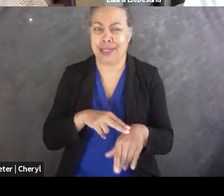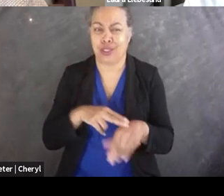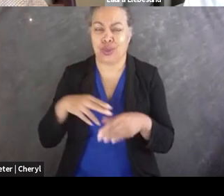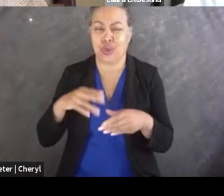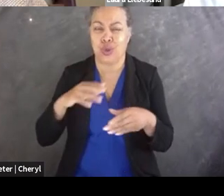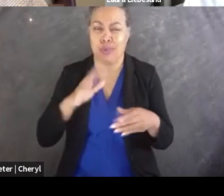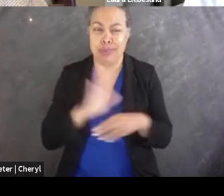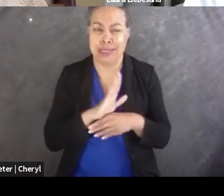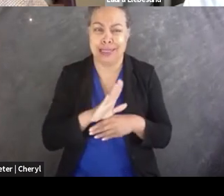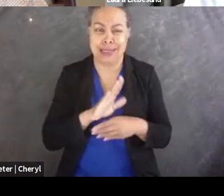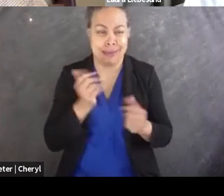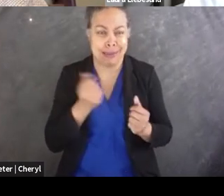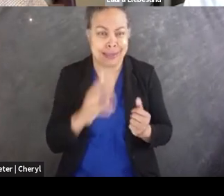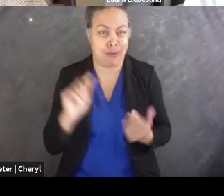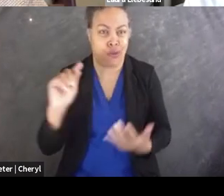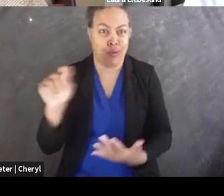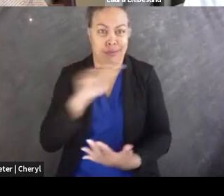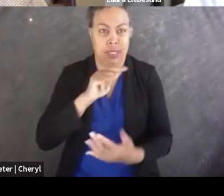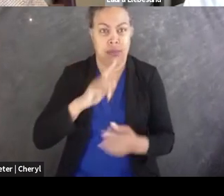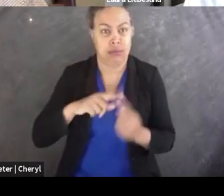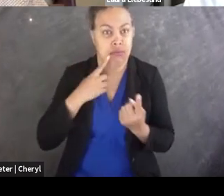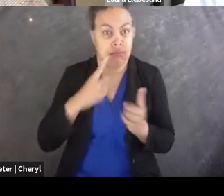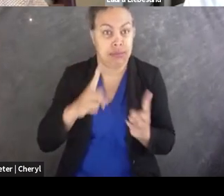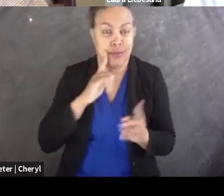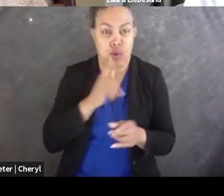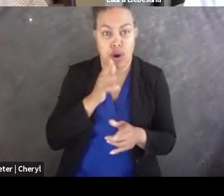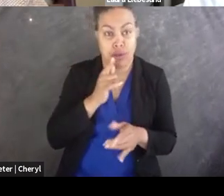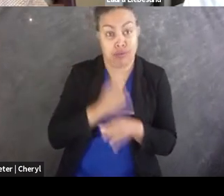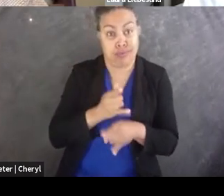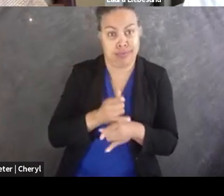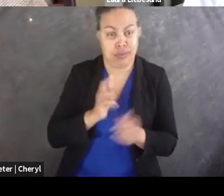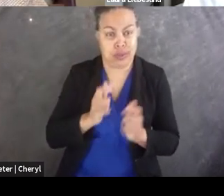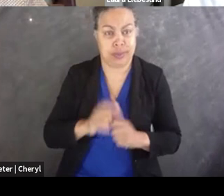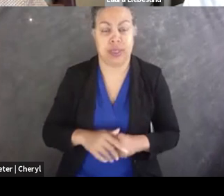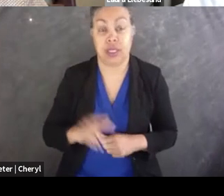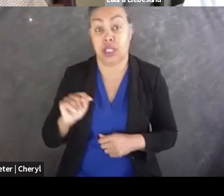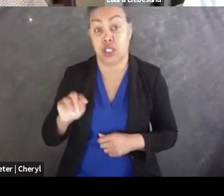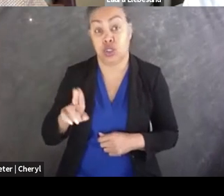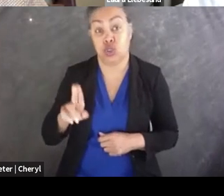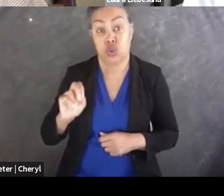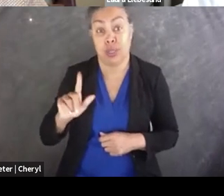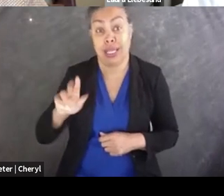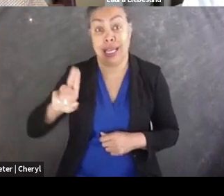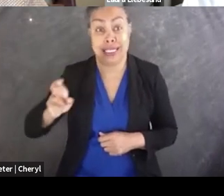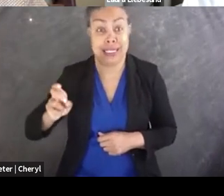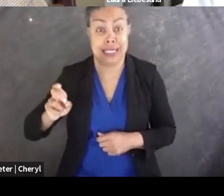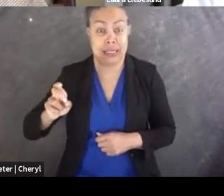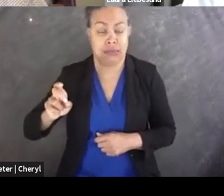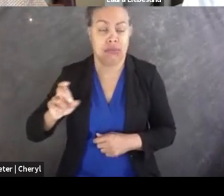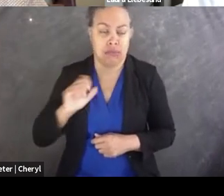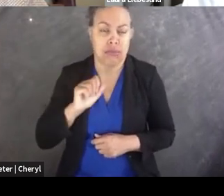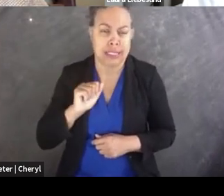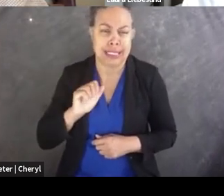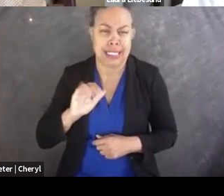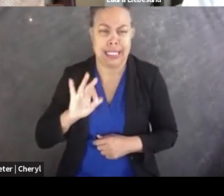but very well known for its cocktail program. And also Trulux, a seafood restaurant that's also a chain